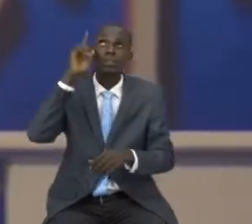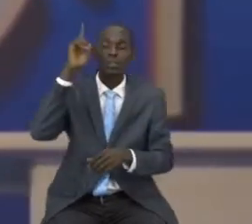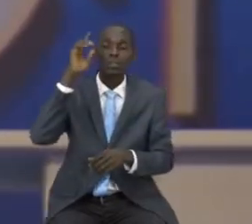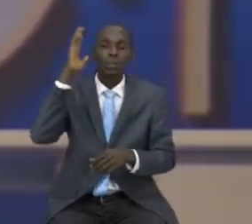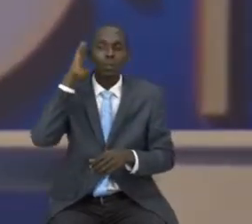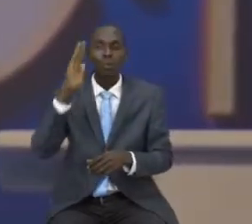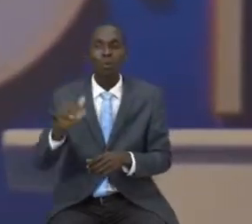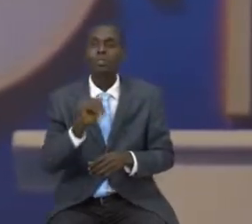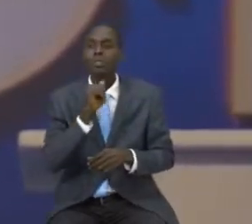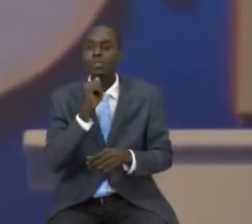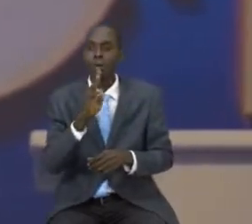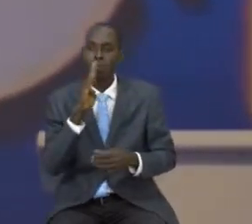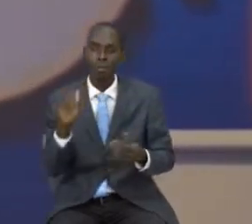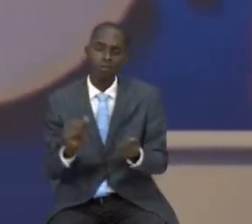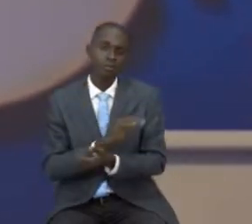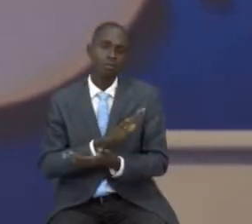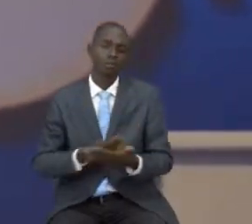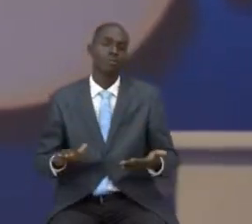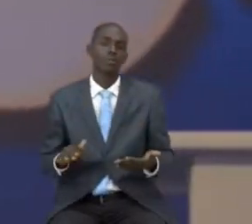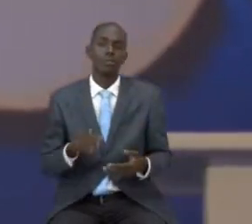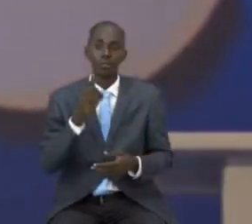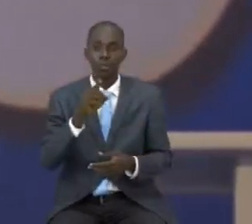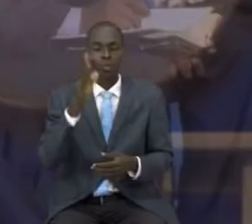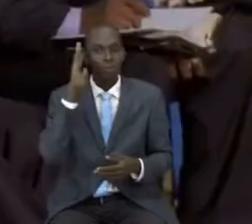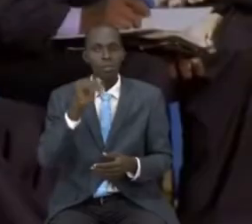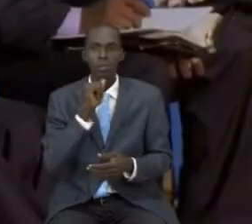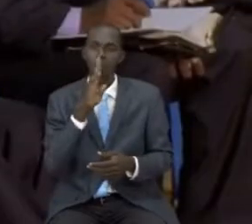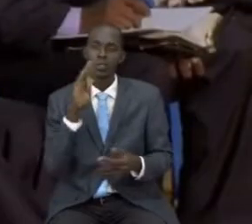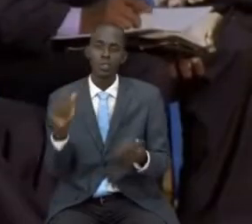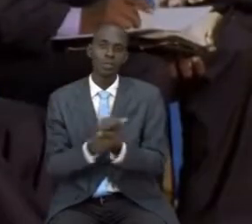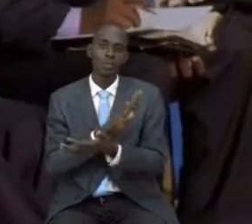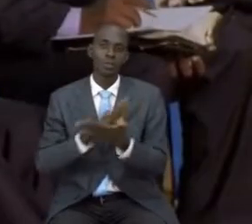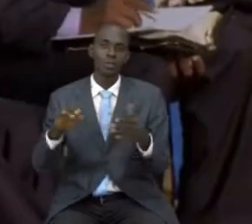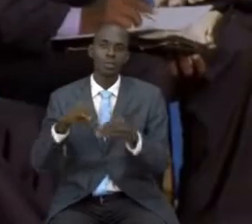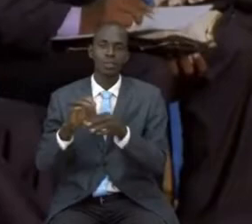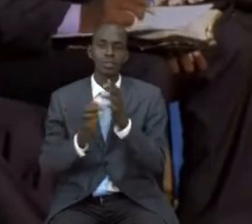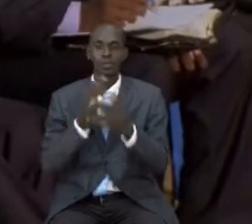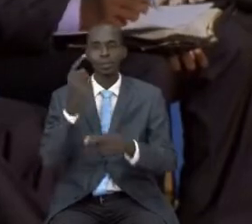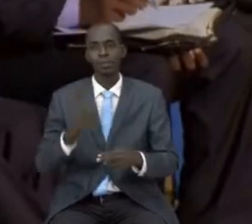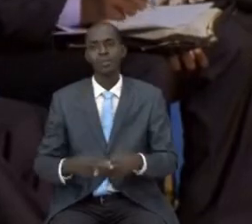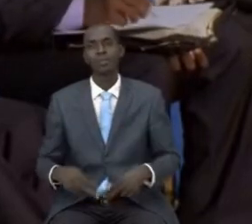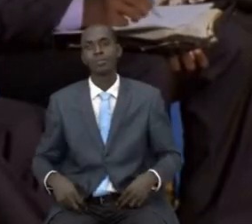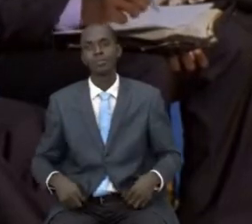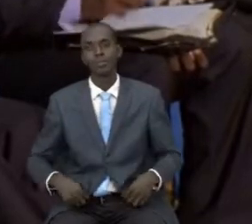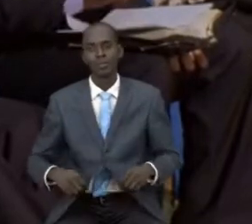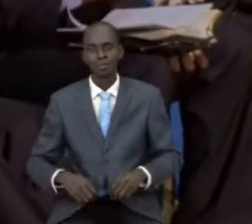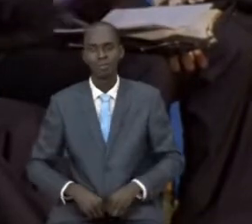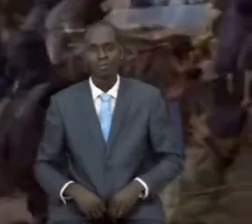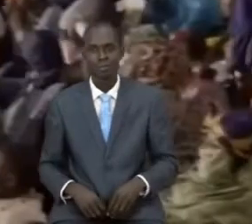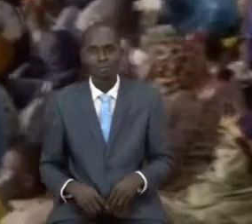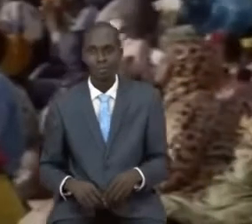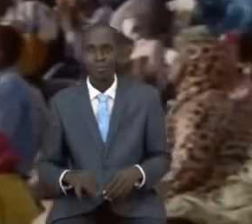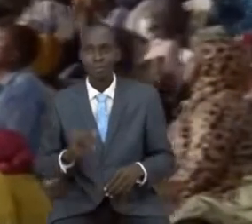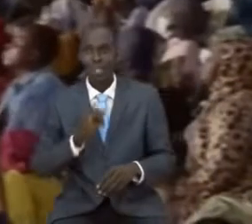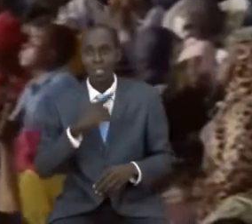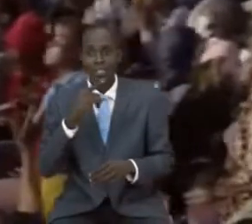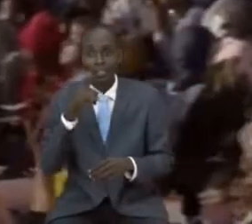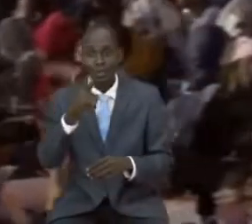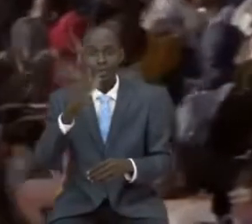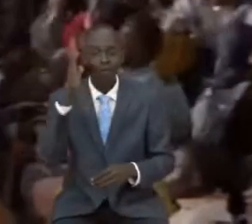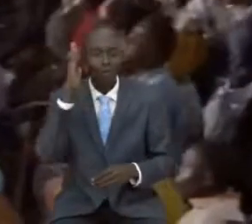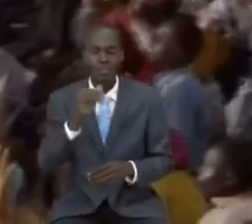not perish. You will not perish. Let me see your face there. I said you will